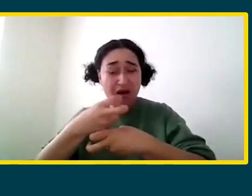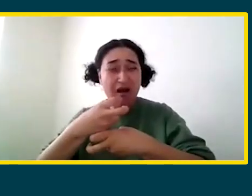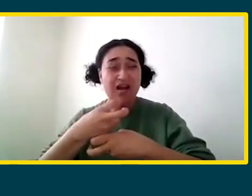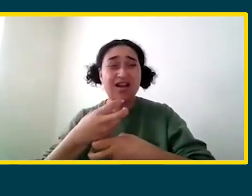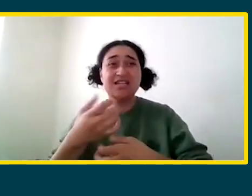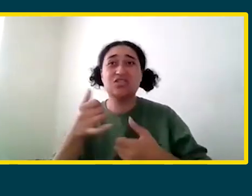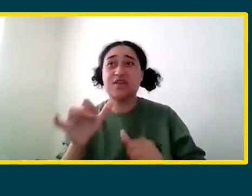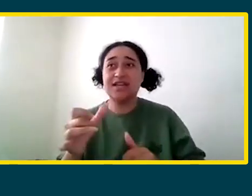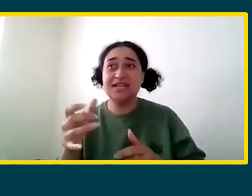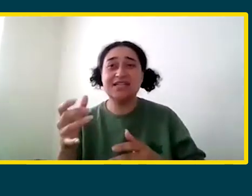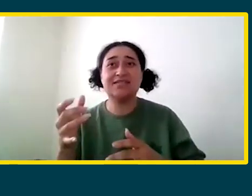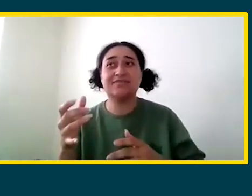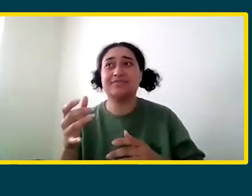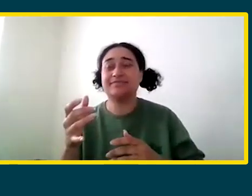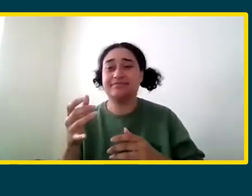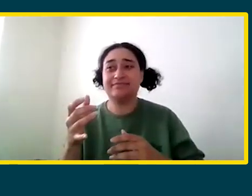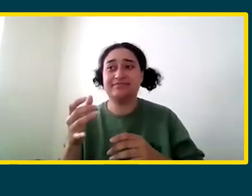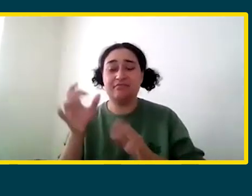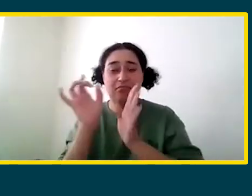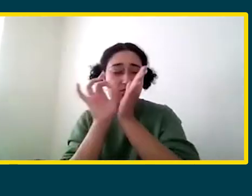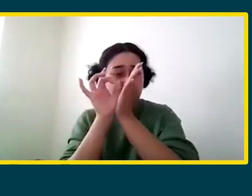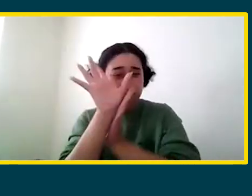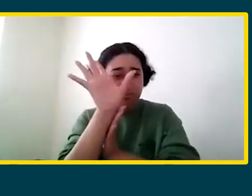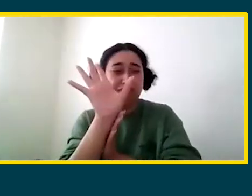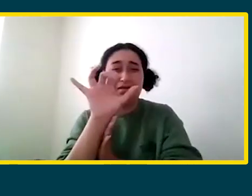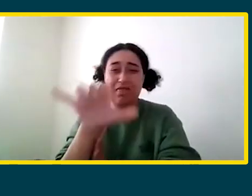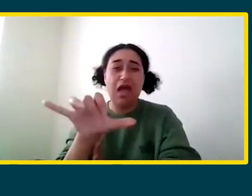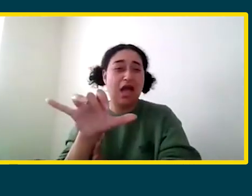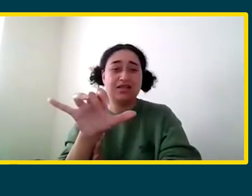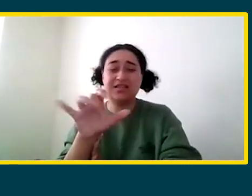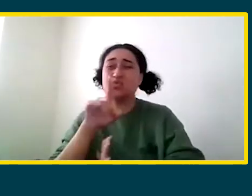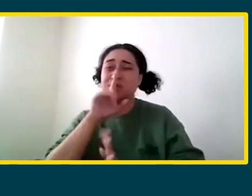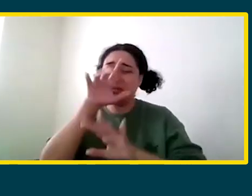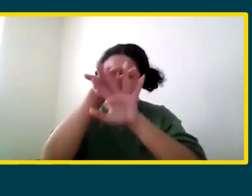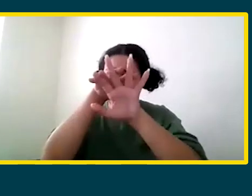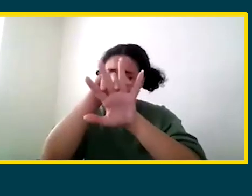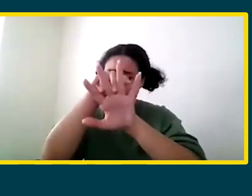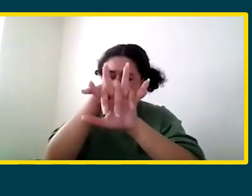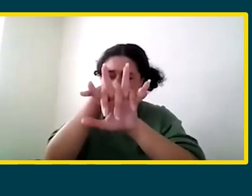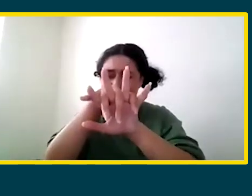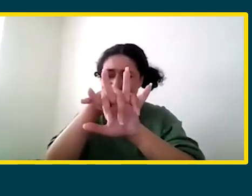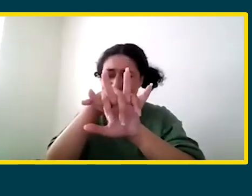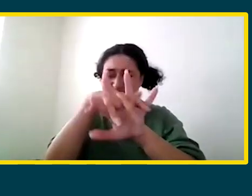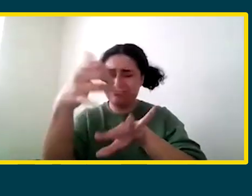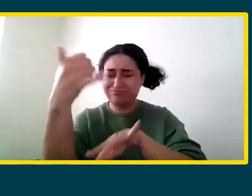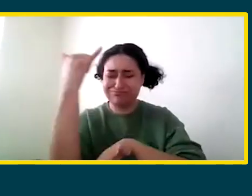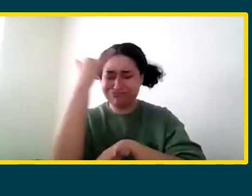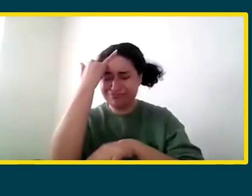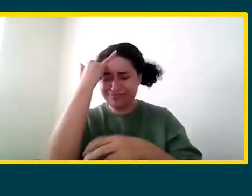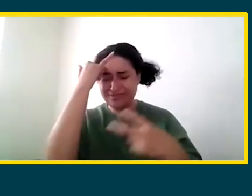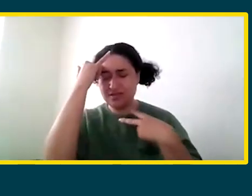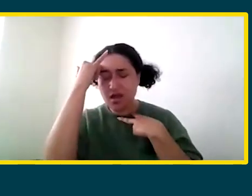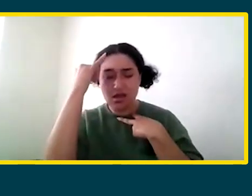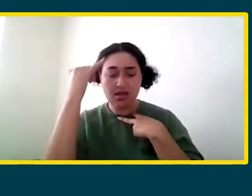get that shit out. It's like so ingrained in us. Well, in me, I'll speak for myself, and